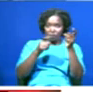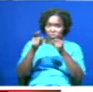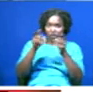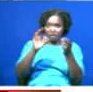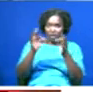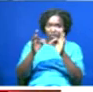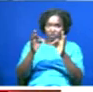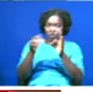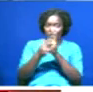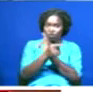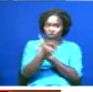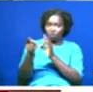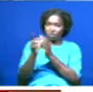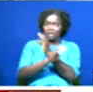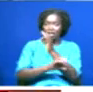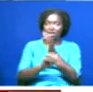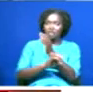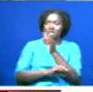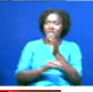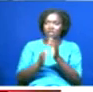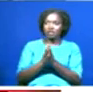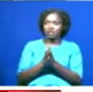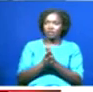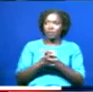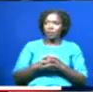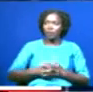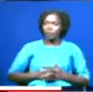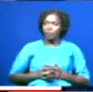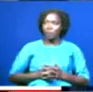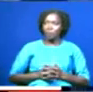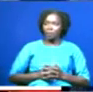those countries. Nduta Mokami with the details.